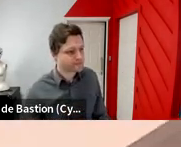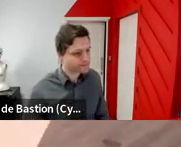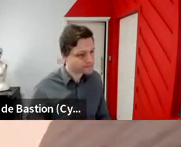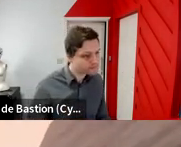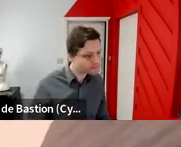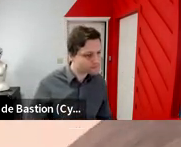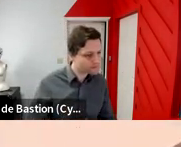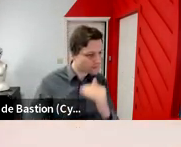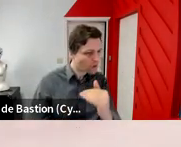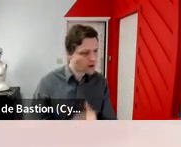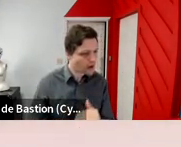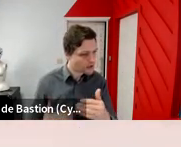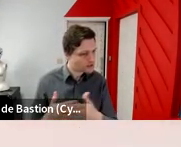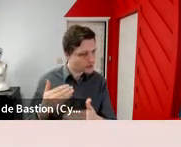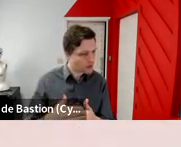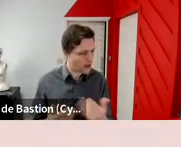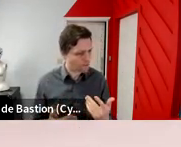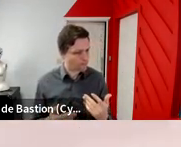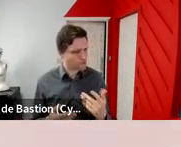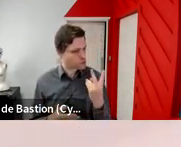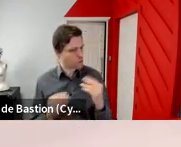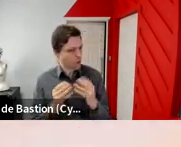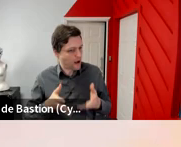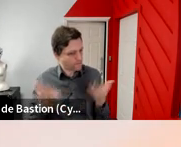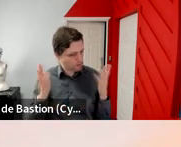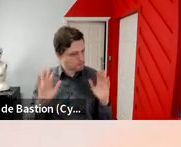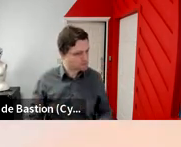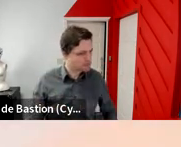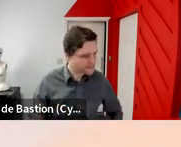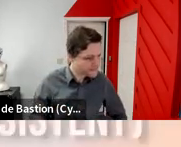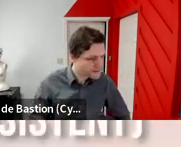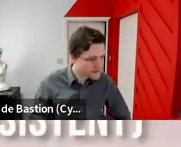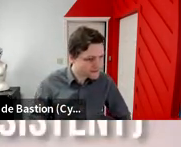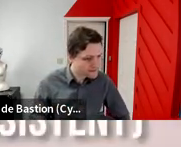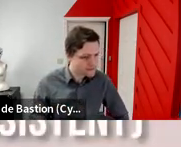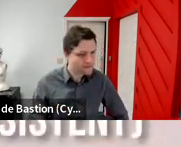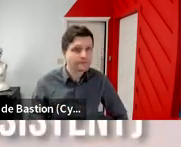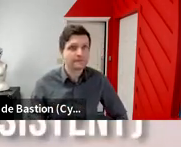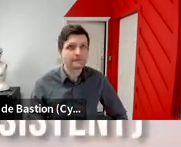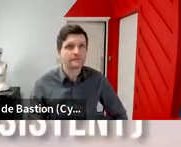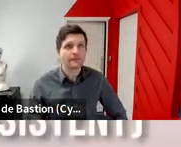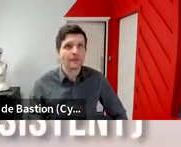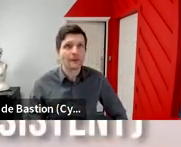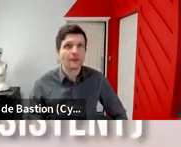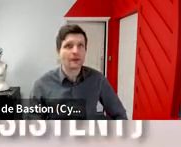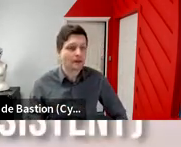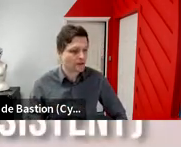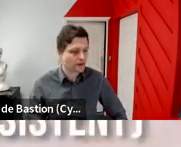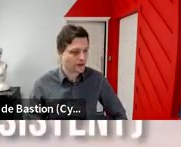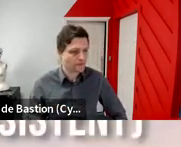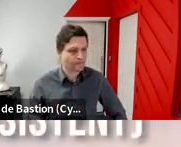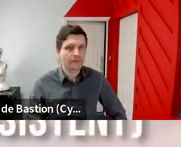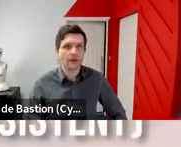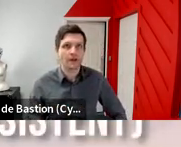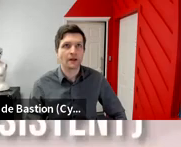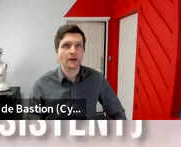And I enjoyed making that because it's a good thing for other developers as well. I think I have a couple of slides left. We can go to the next slide,